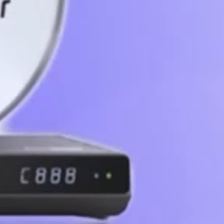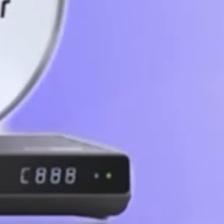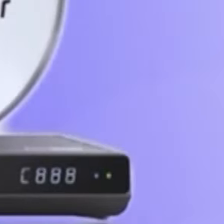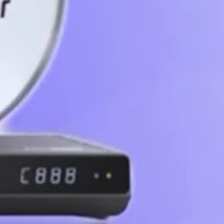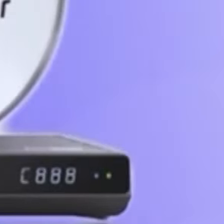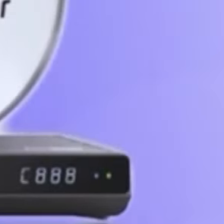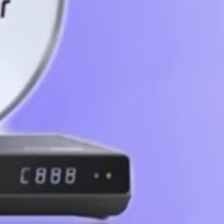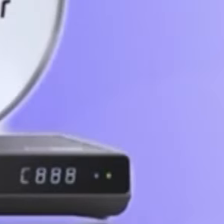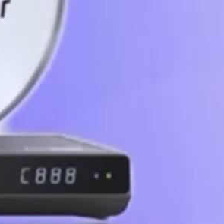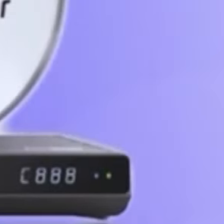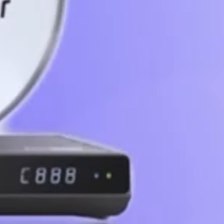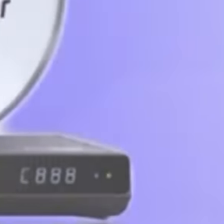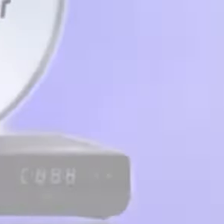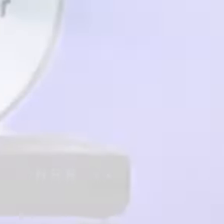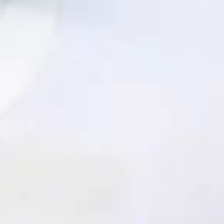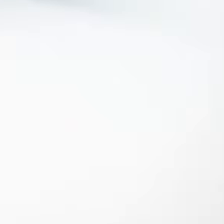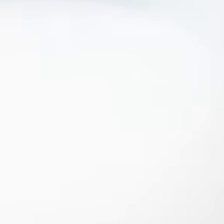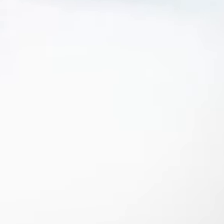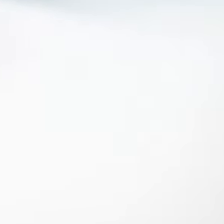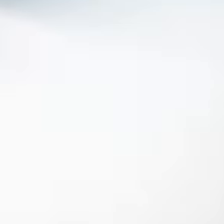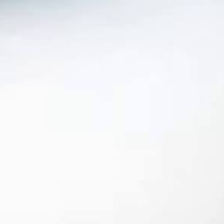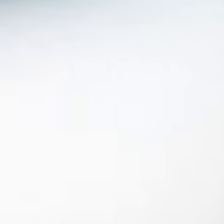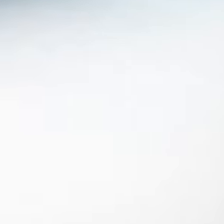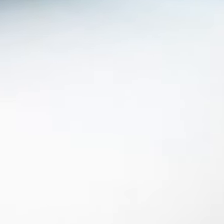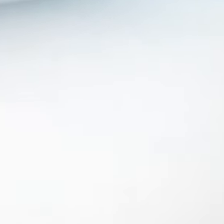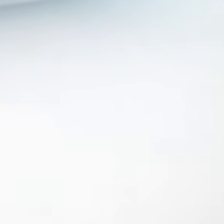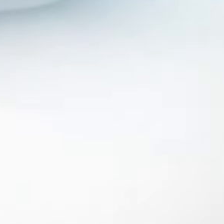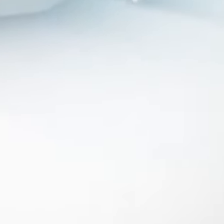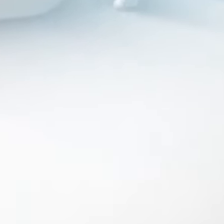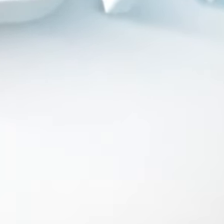458 DTH. Don't miss.